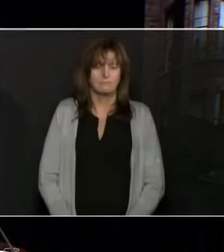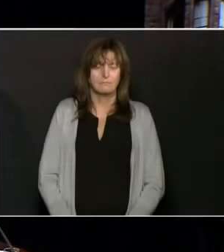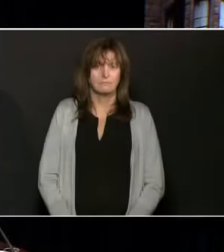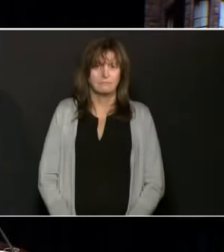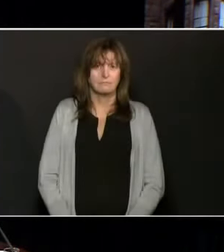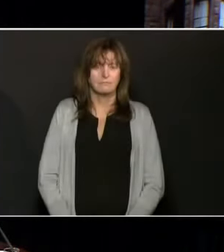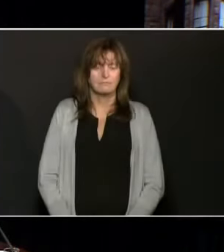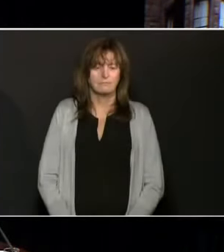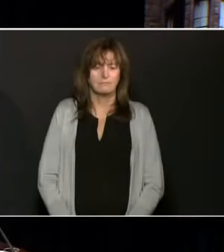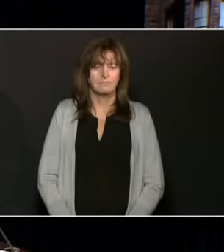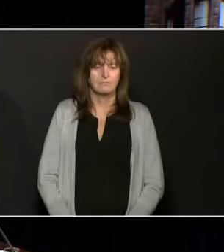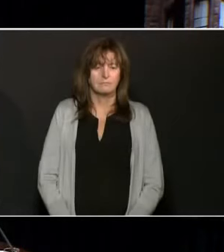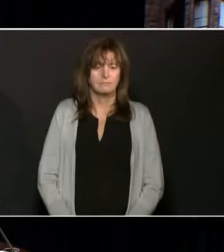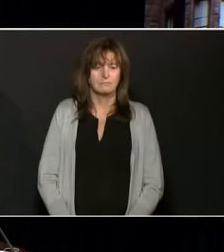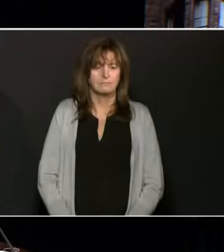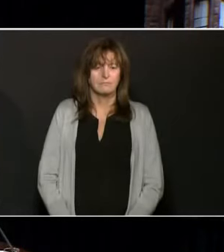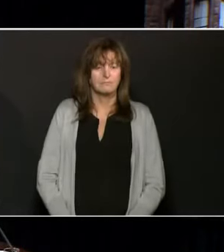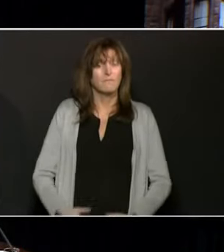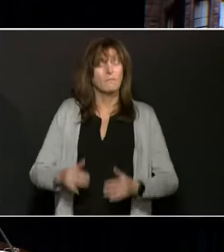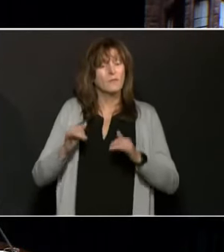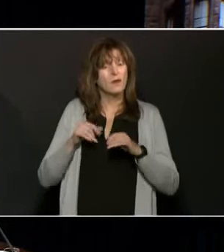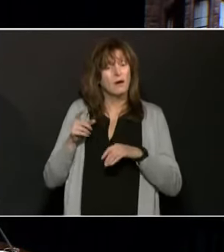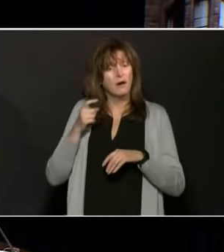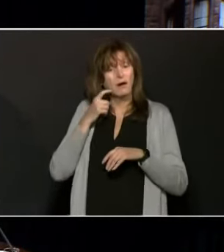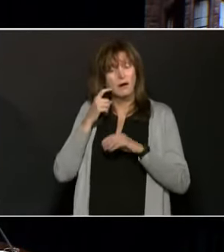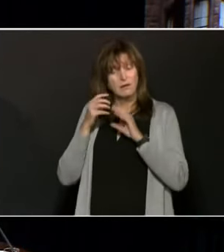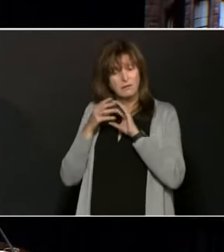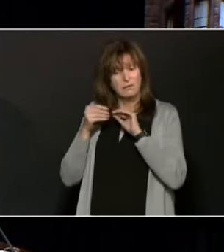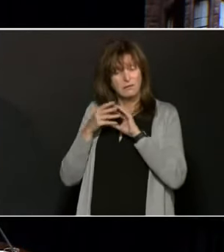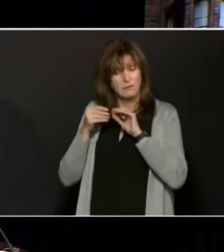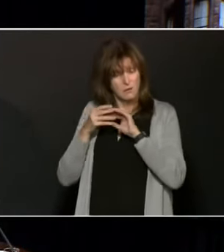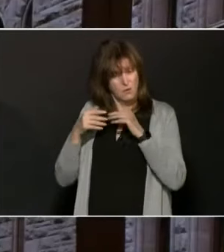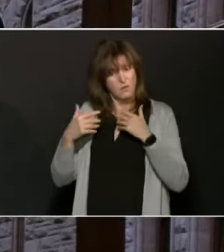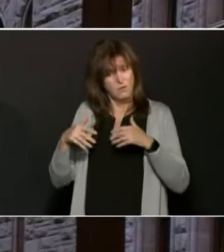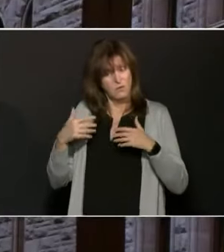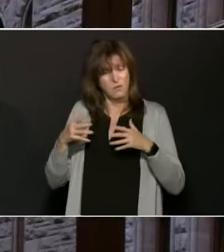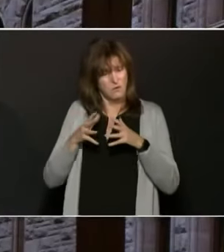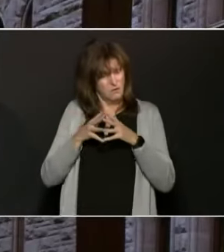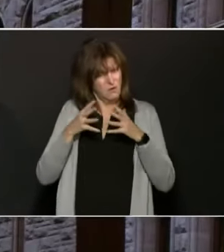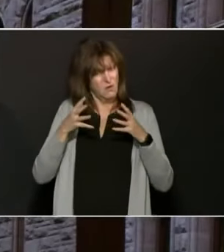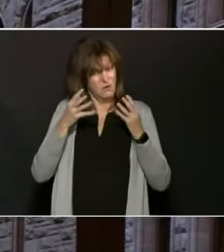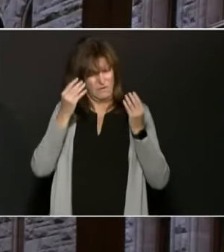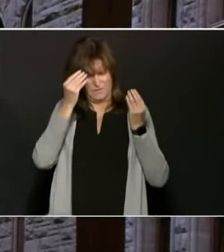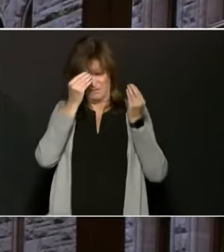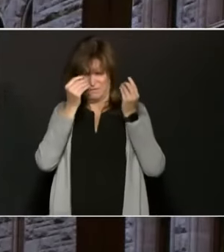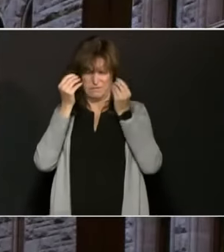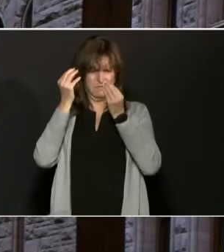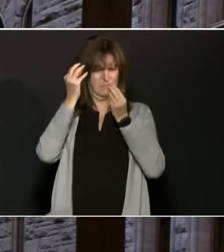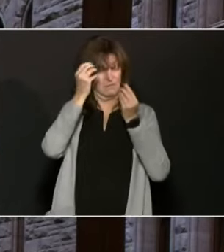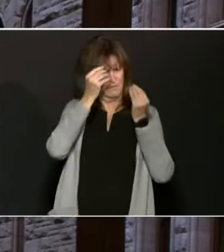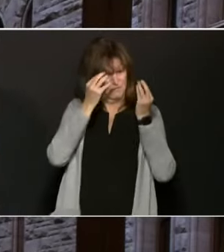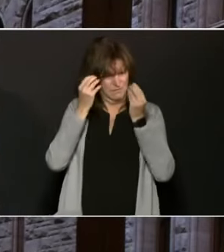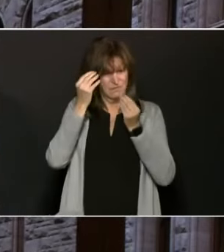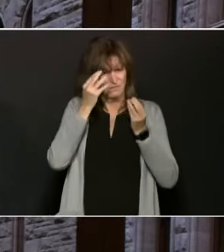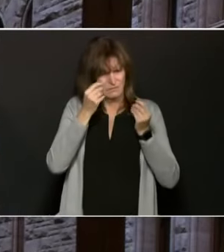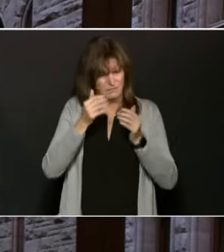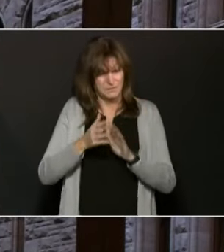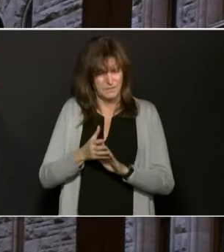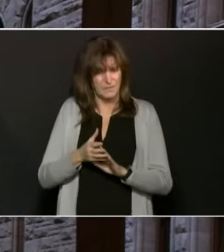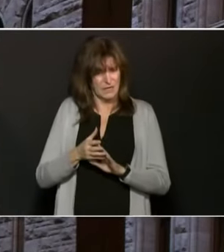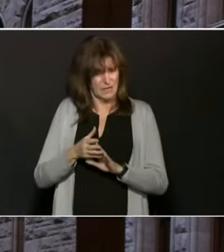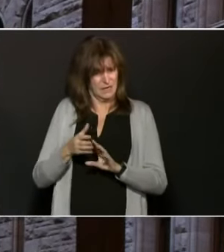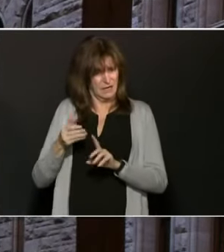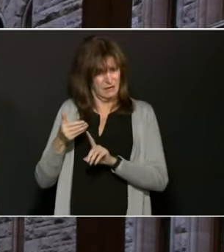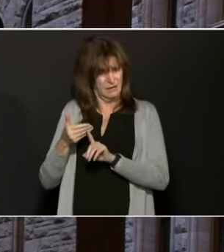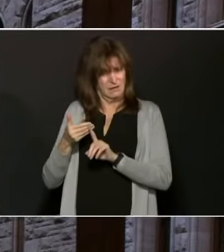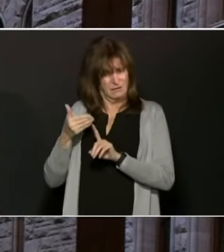If we look at just recently, how does that build on what Dr. Brown had commented on? You'll see